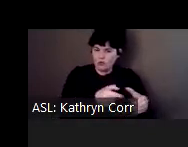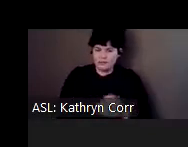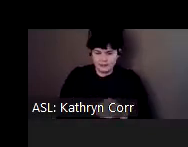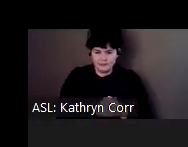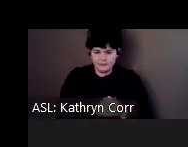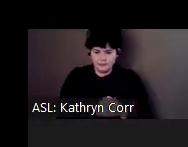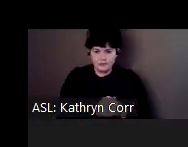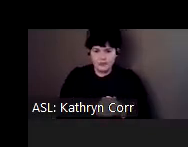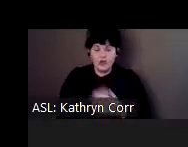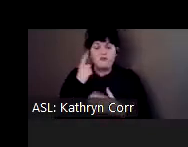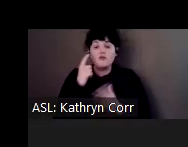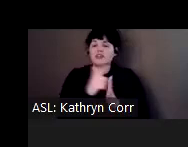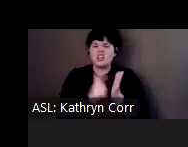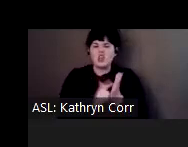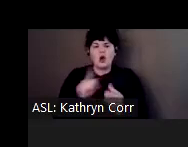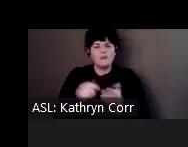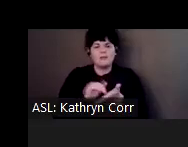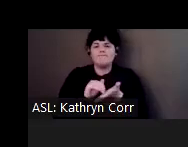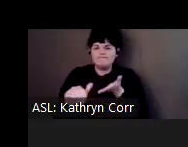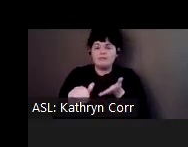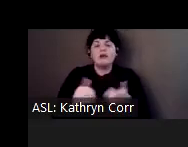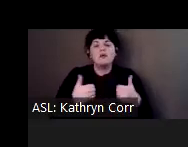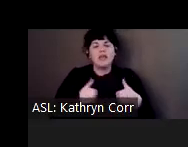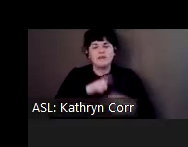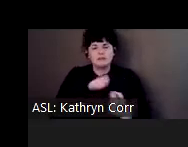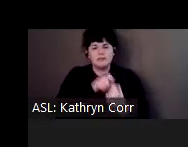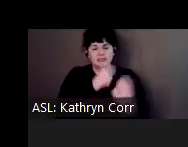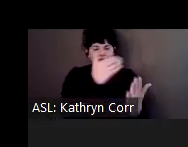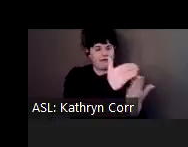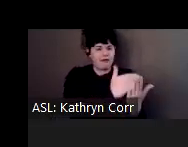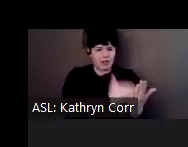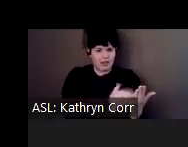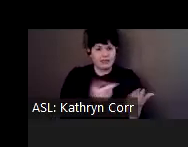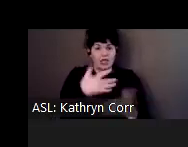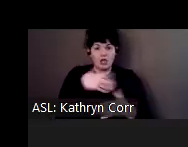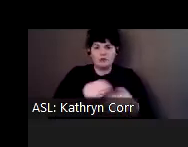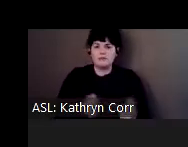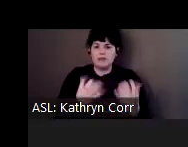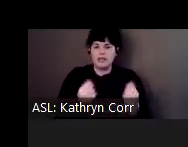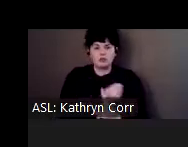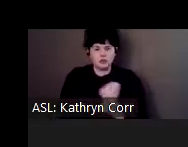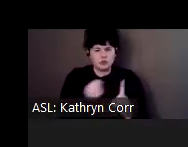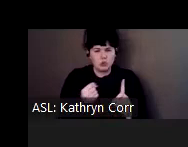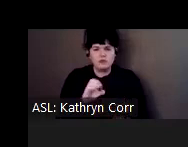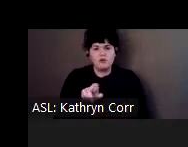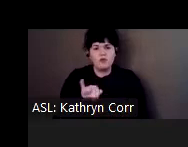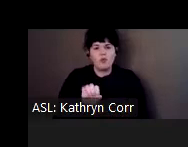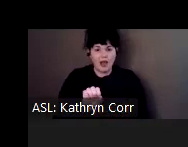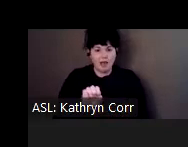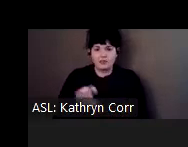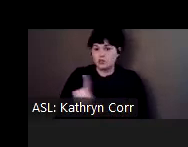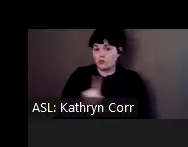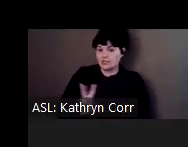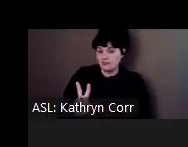a specific list which includes many assaultive crimes, domestic violence, some firearm